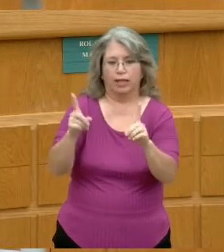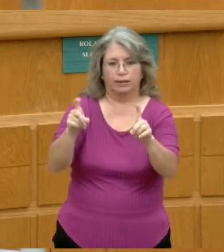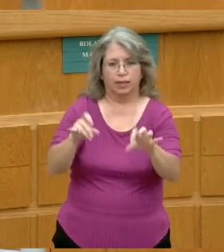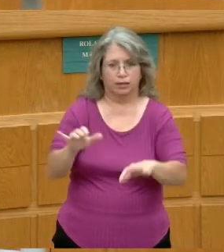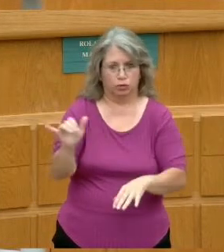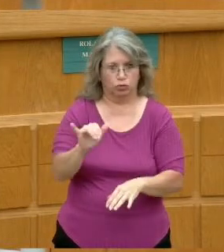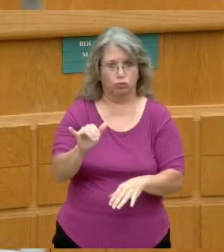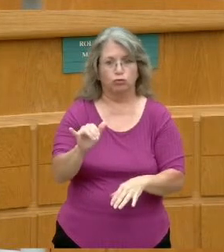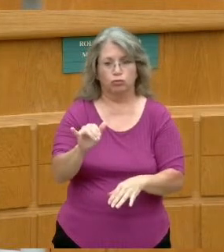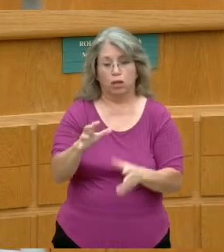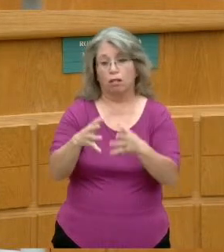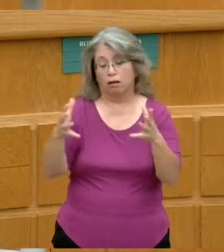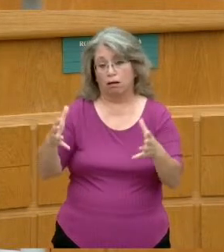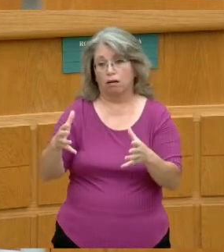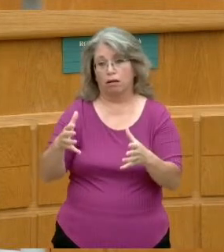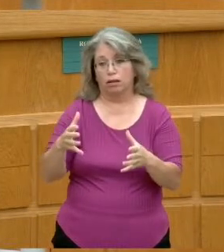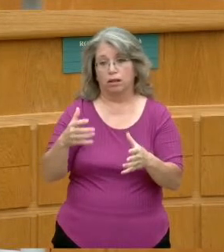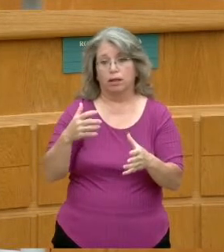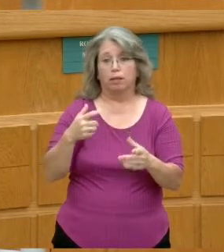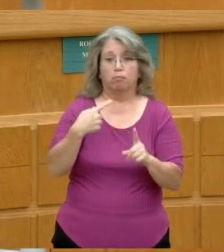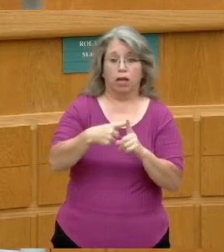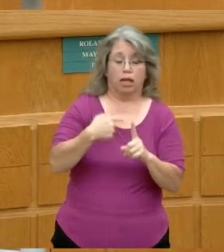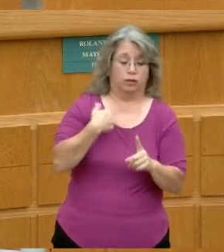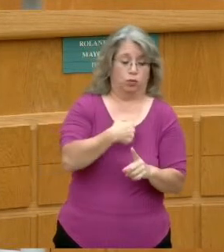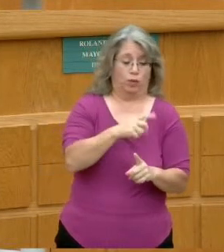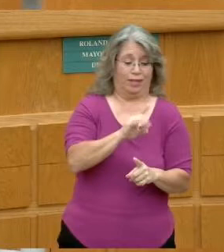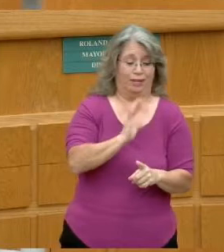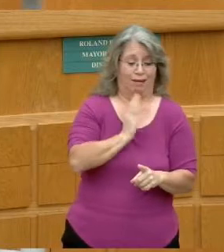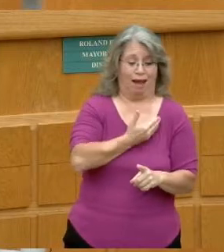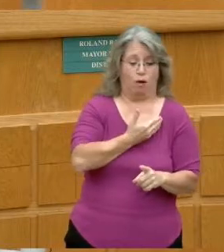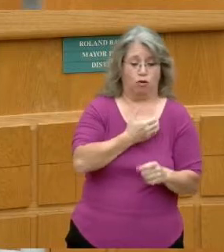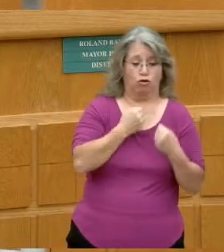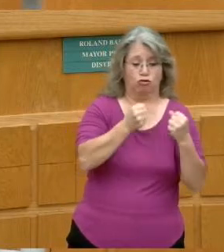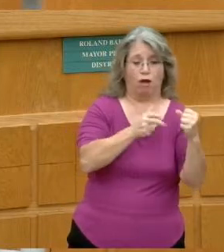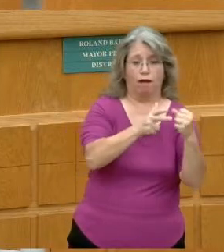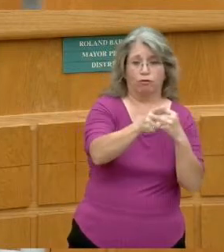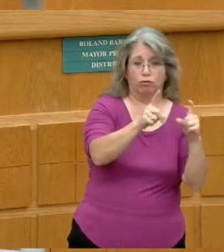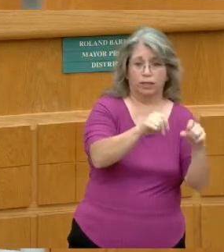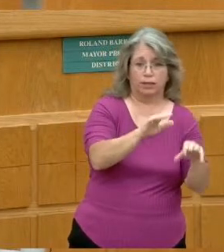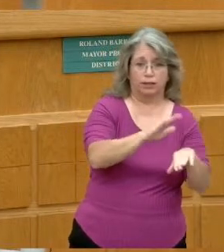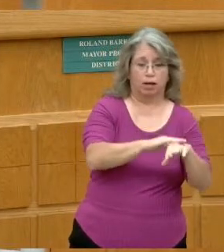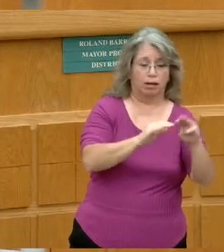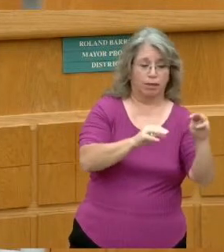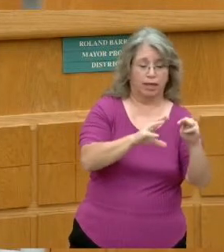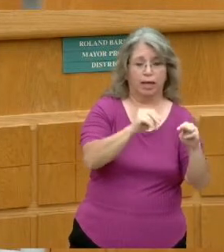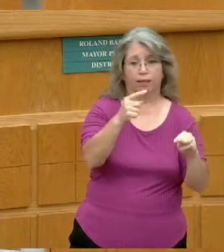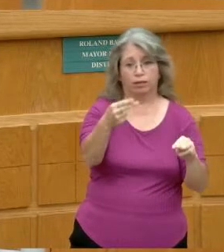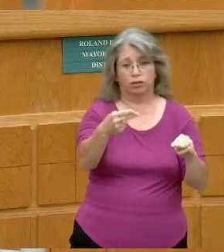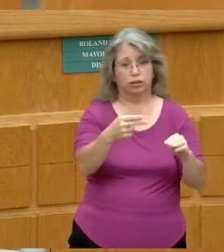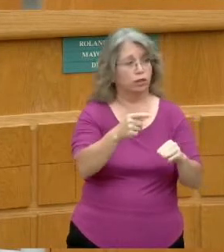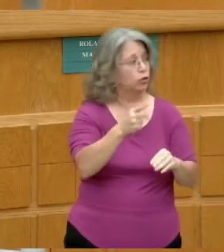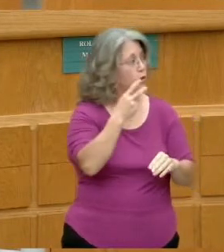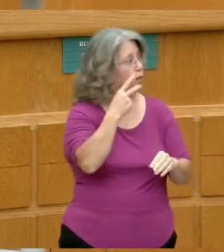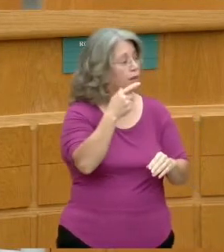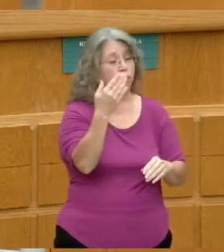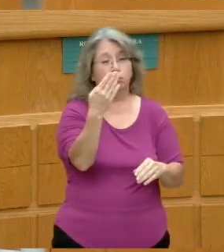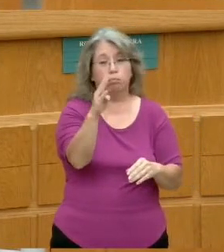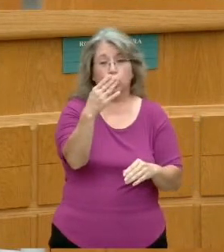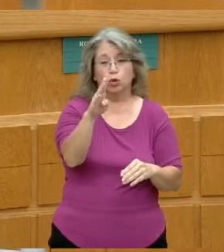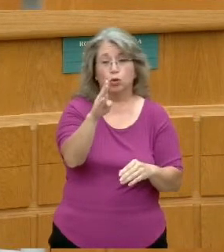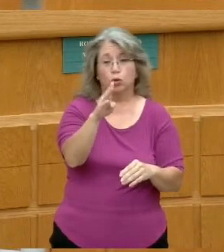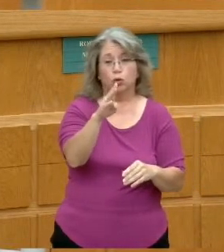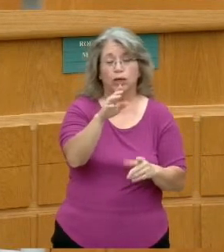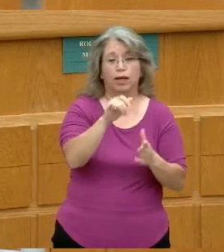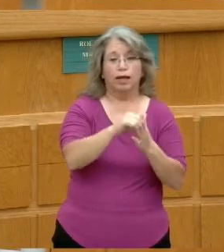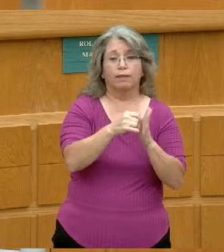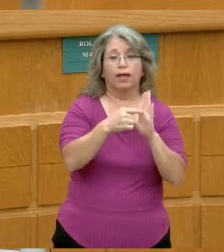done drive-through testings also Monday and Thursday. And so you can see the 7-day, the blue bars show the daily counts